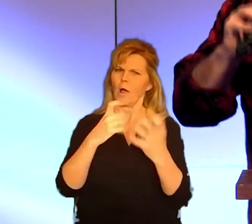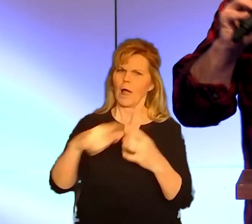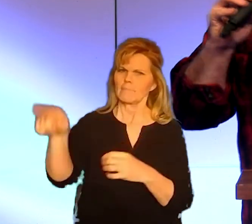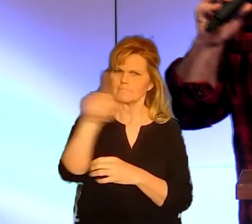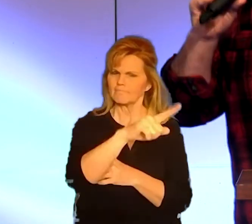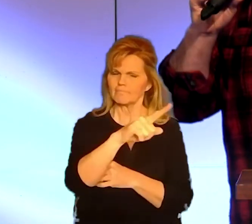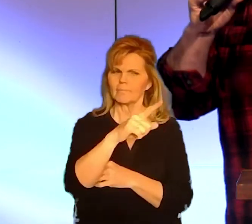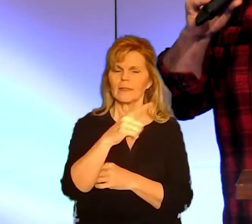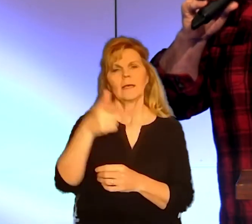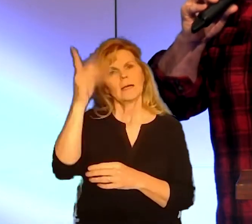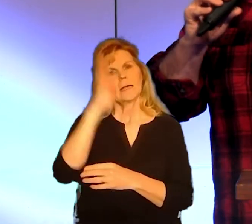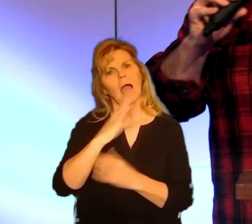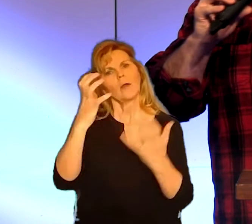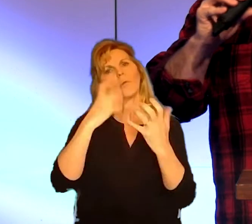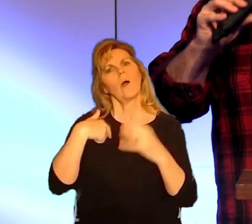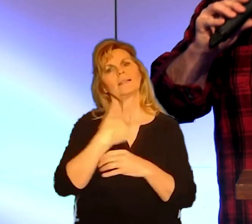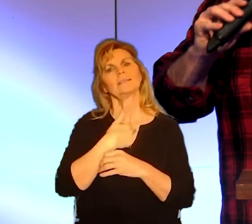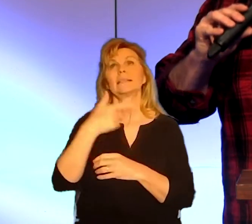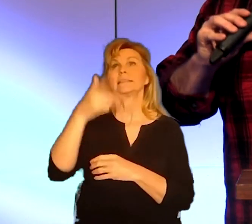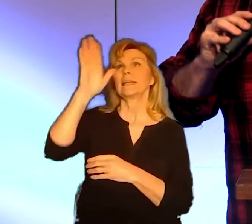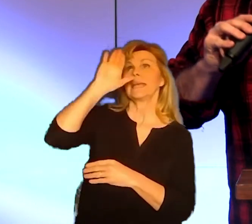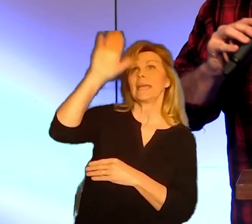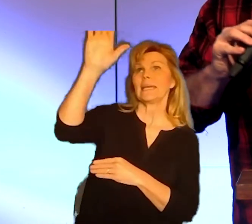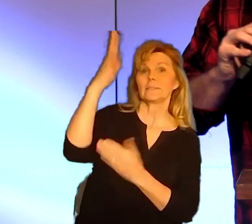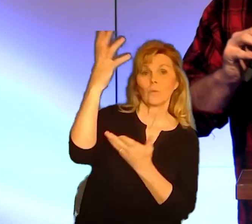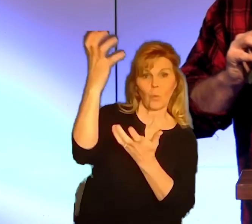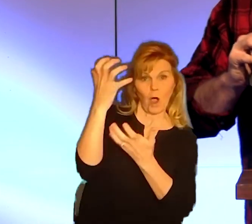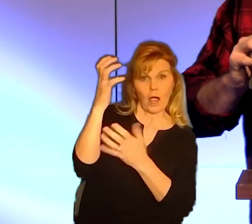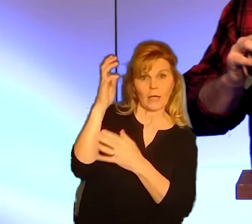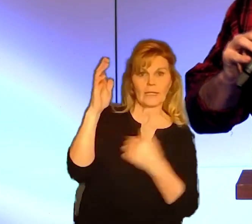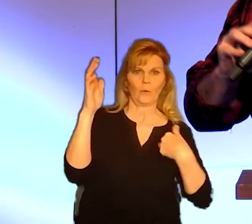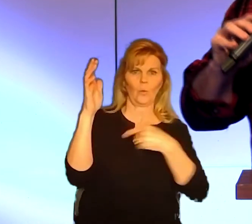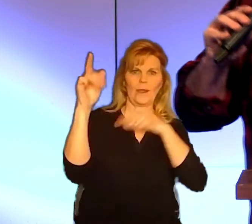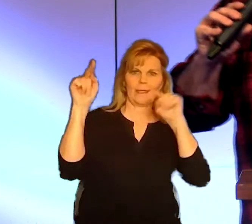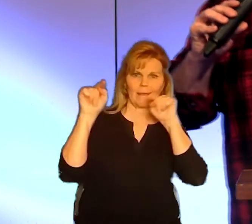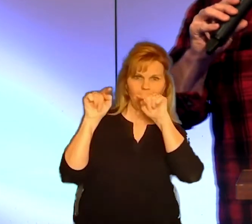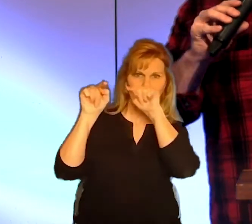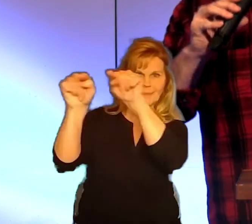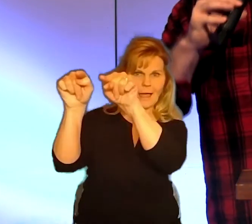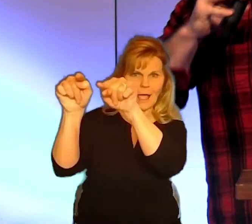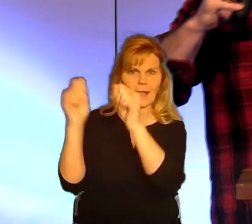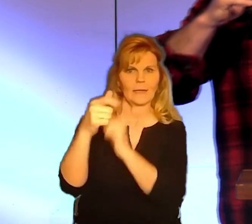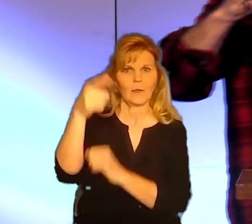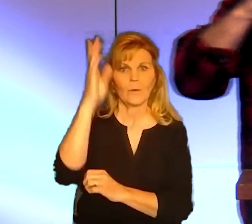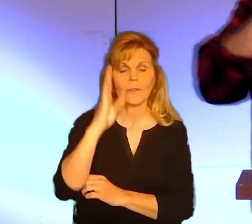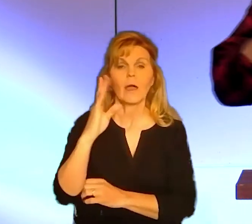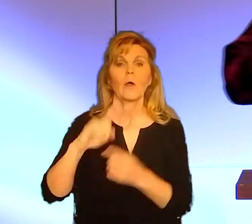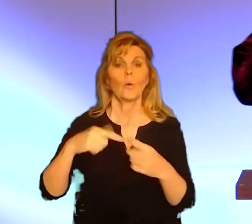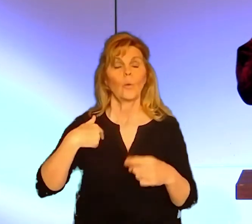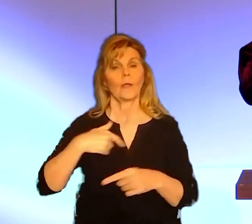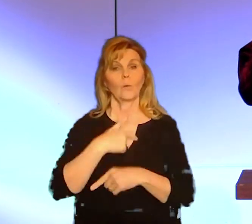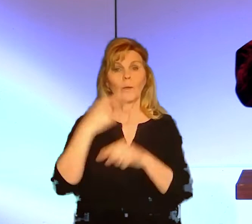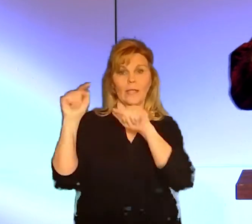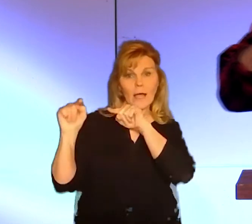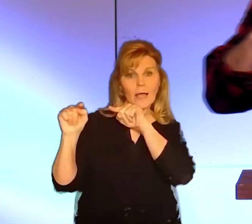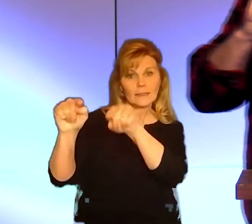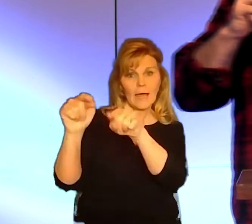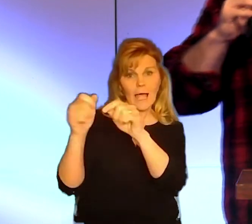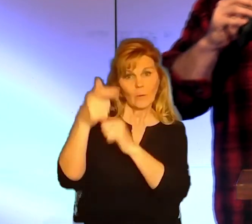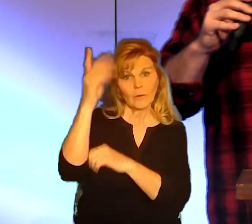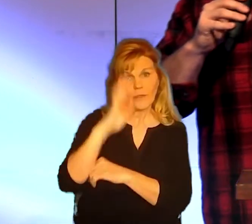God wants us to be aligned with Him, and that aligning with God, it brings security